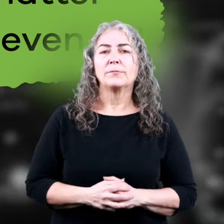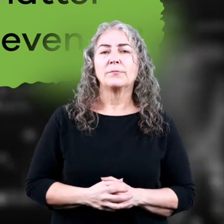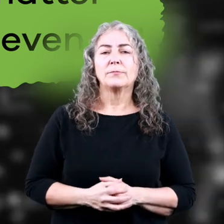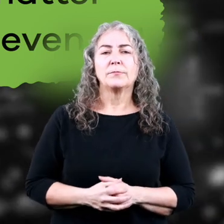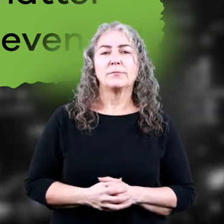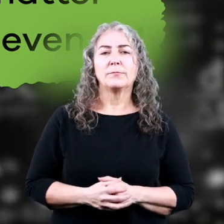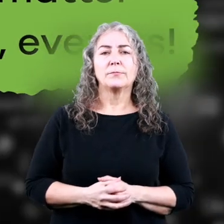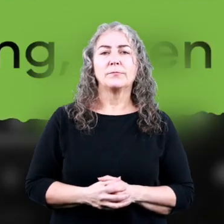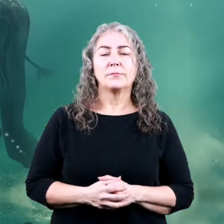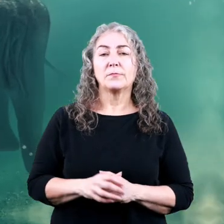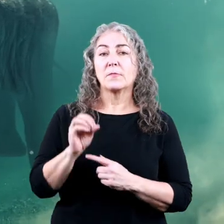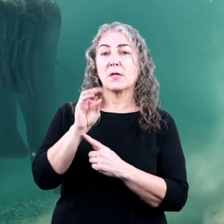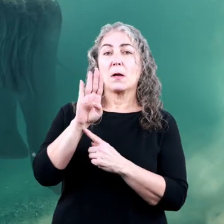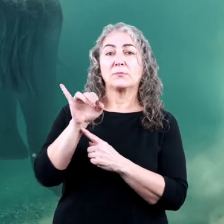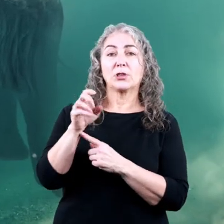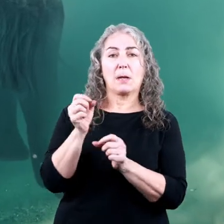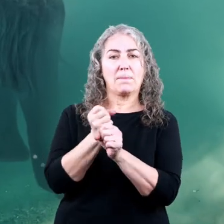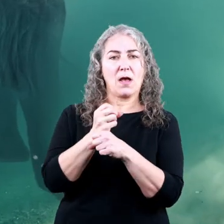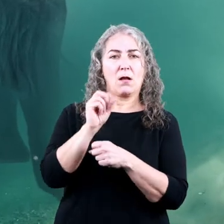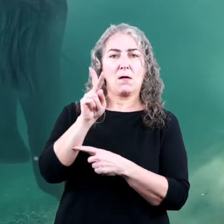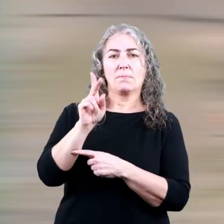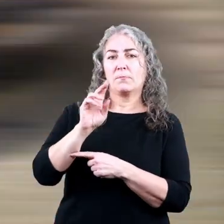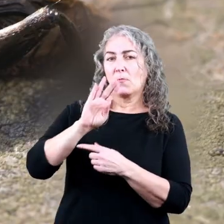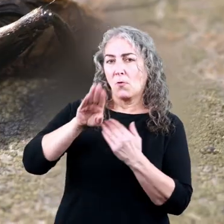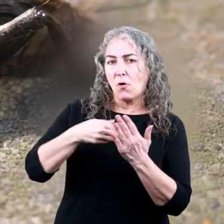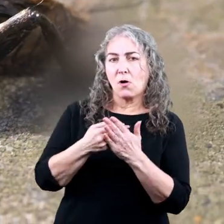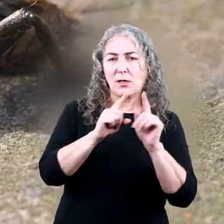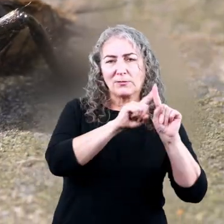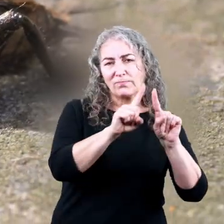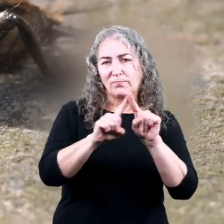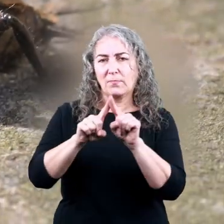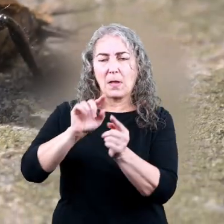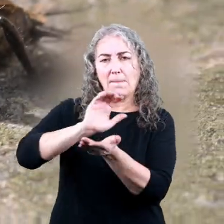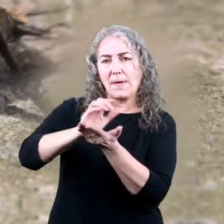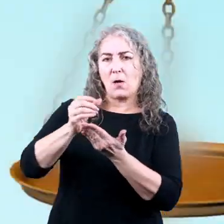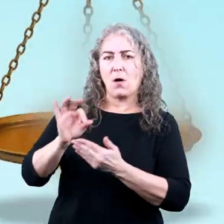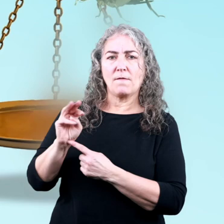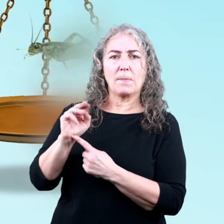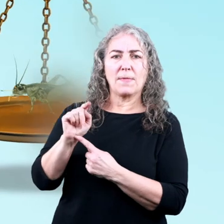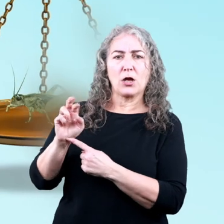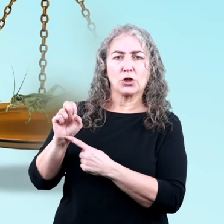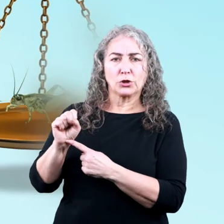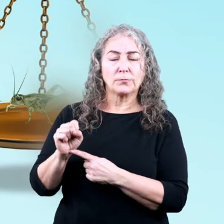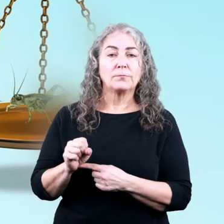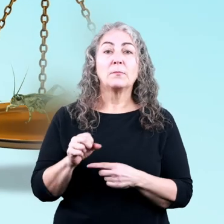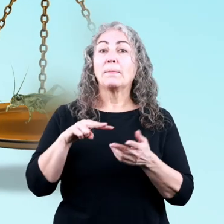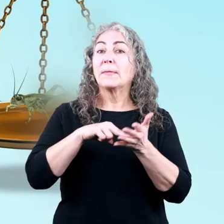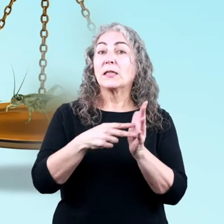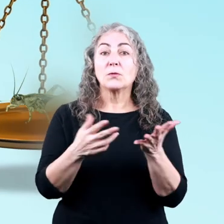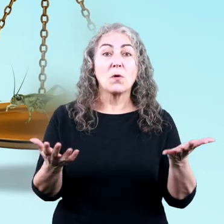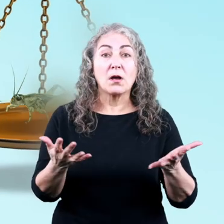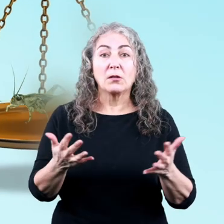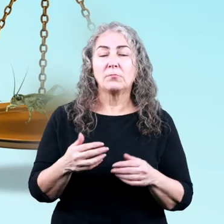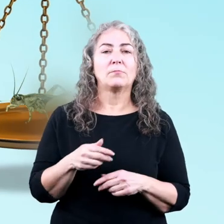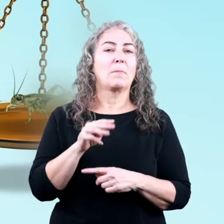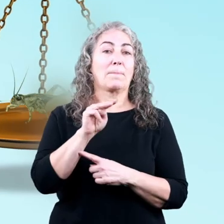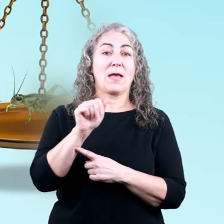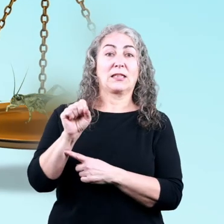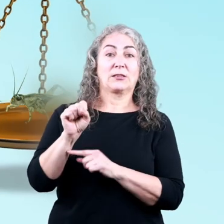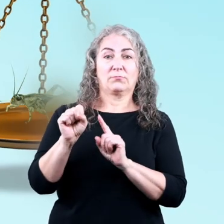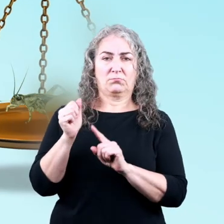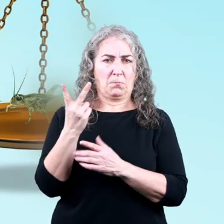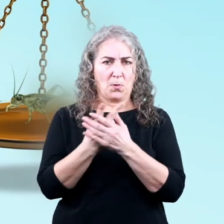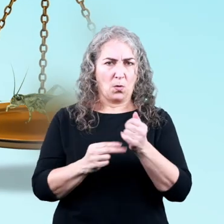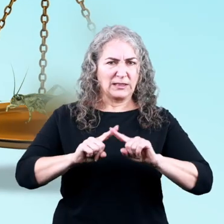us. All objects are made up of different amounts of matter. That means their mass is different